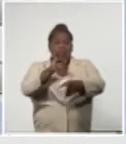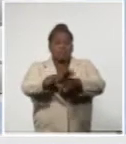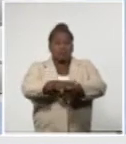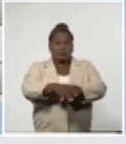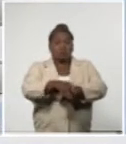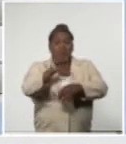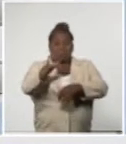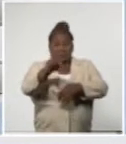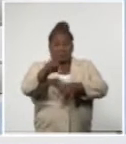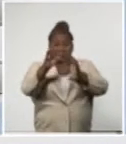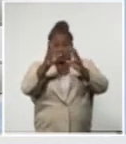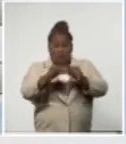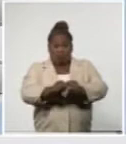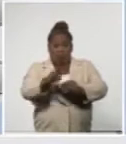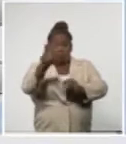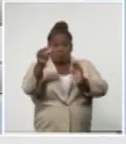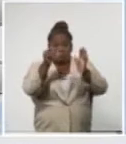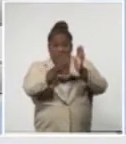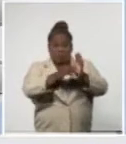and